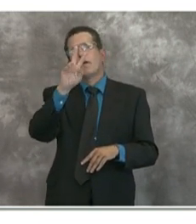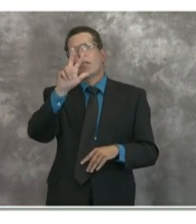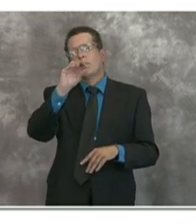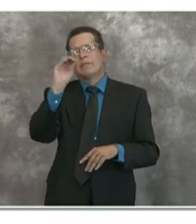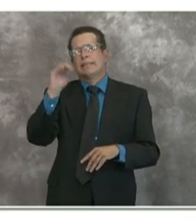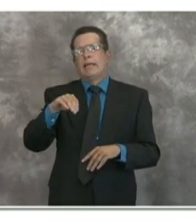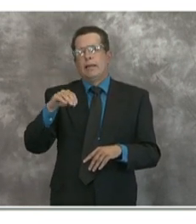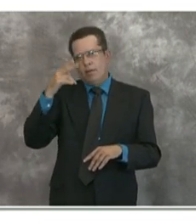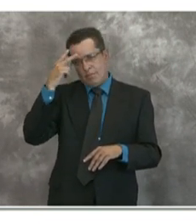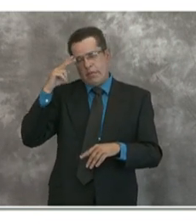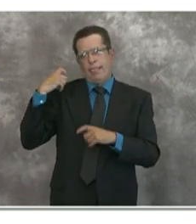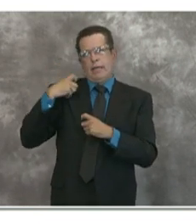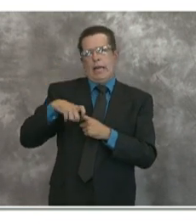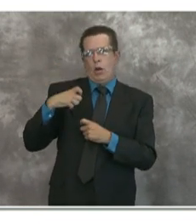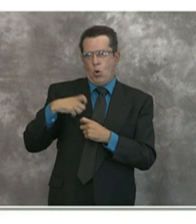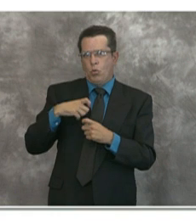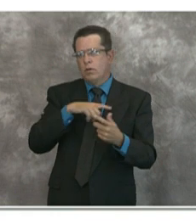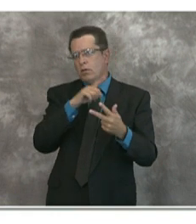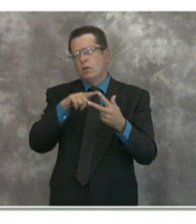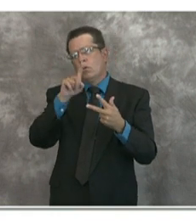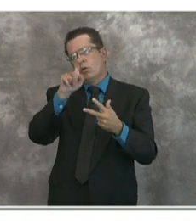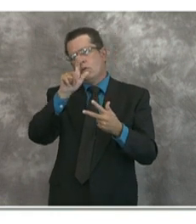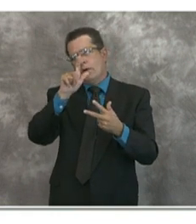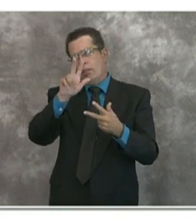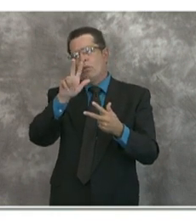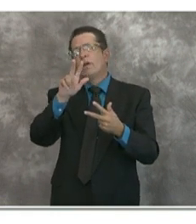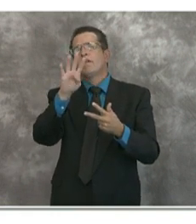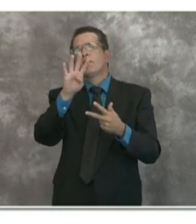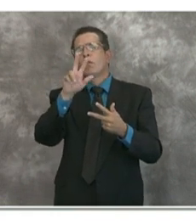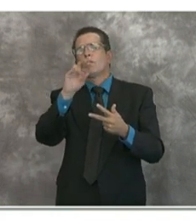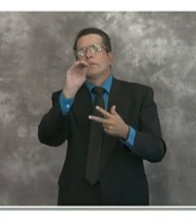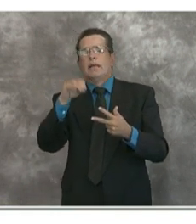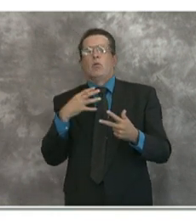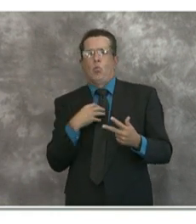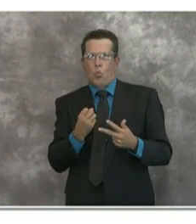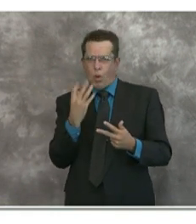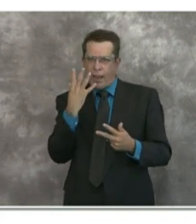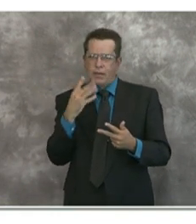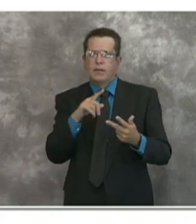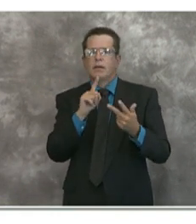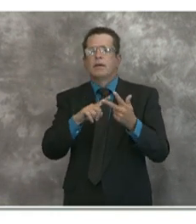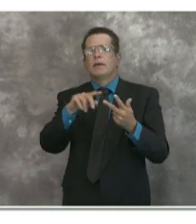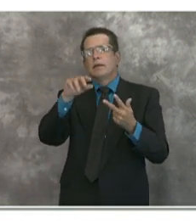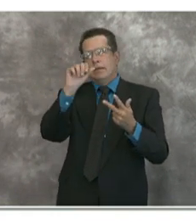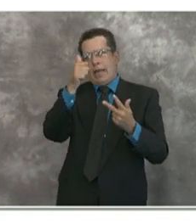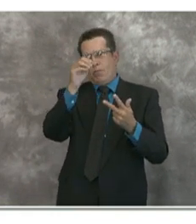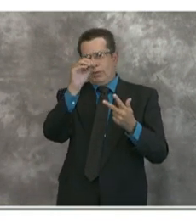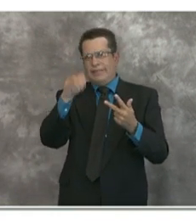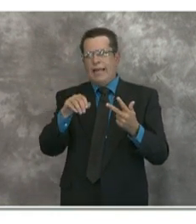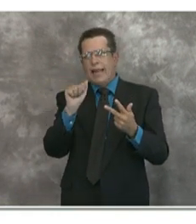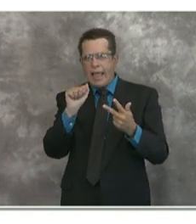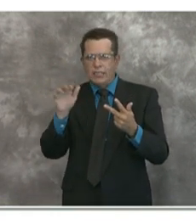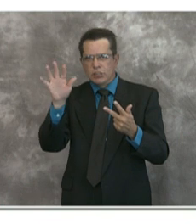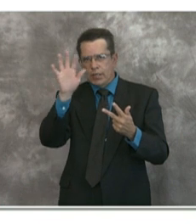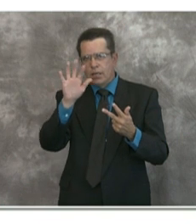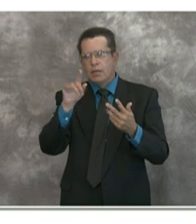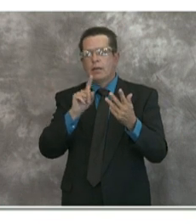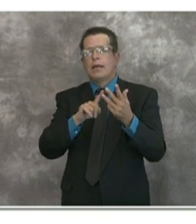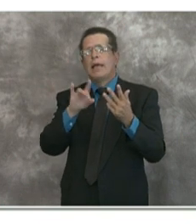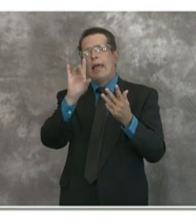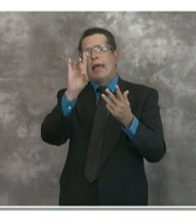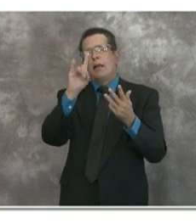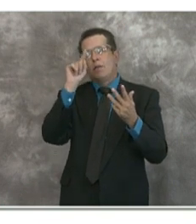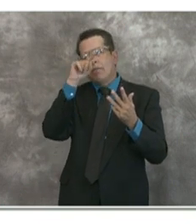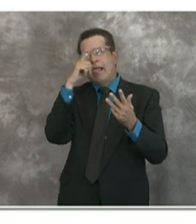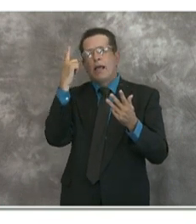are Hispanic or Latino, 123 or 43% are white, 30 or 10% are Asian, 8 or 3%